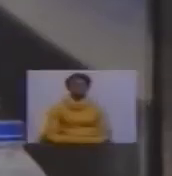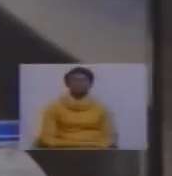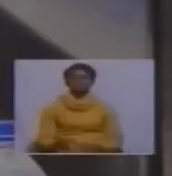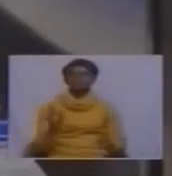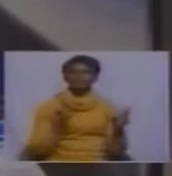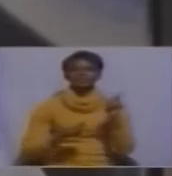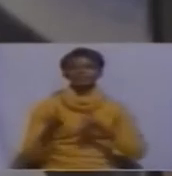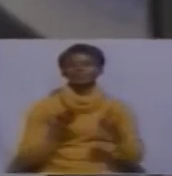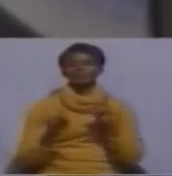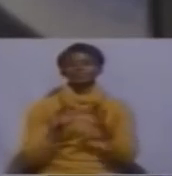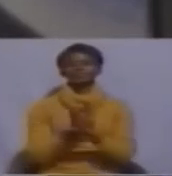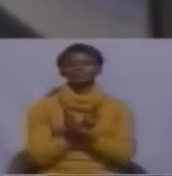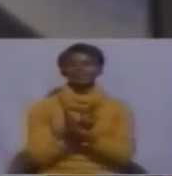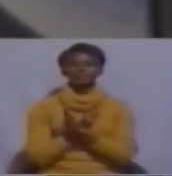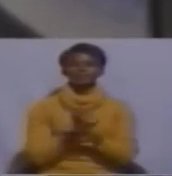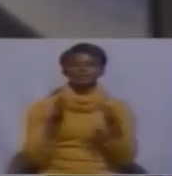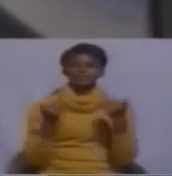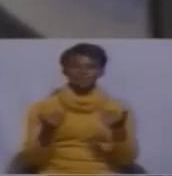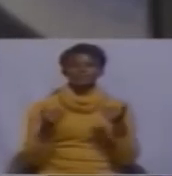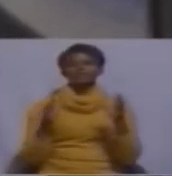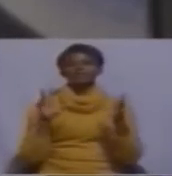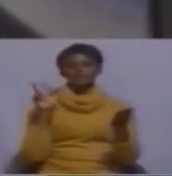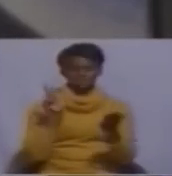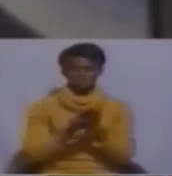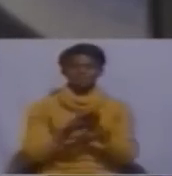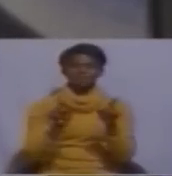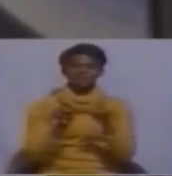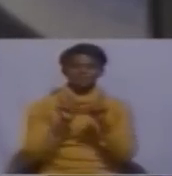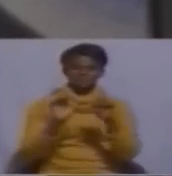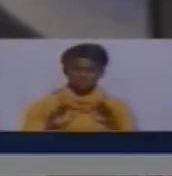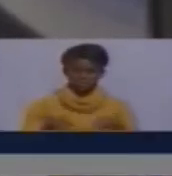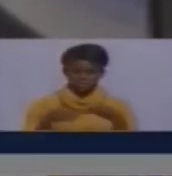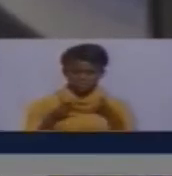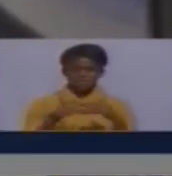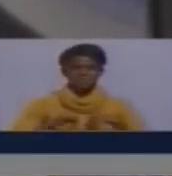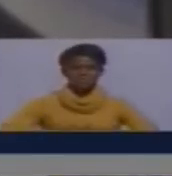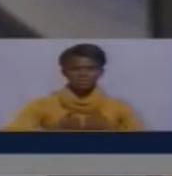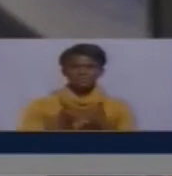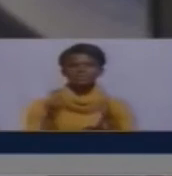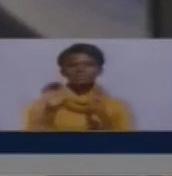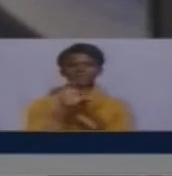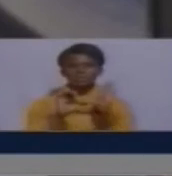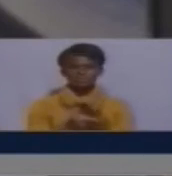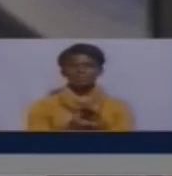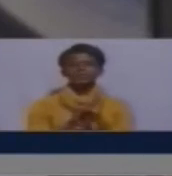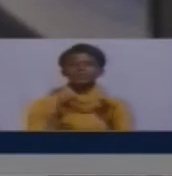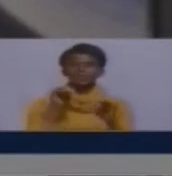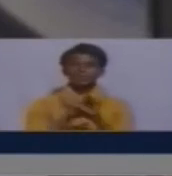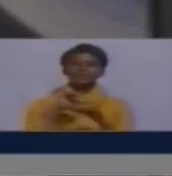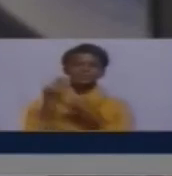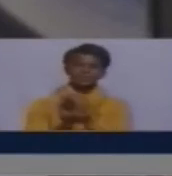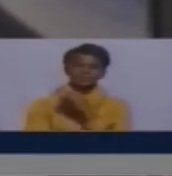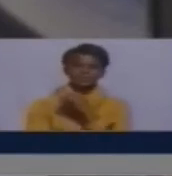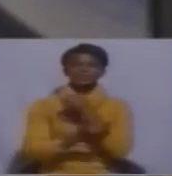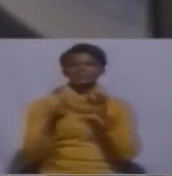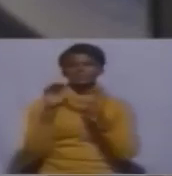the people of Zambia, do hereby solemnly adopt and give to ourselves this constitution. So says the preamble of the Republican